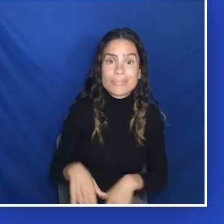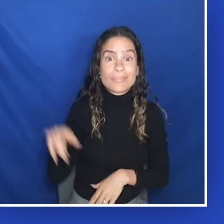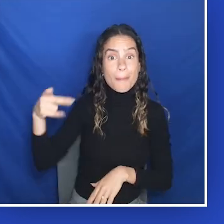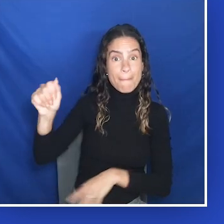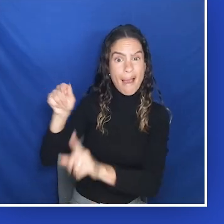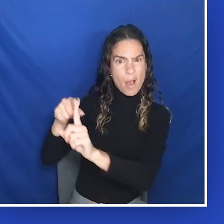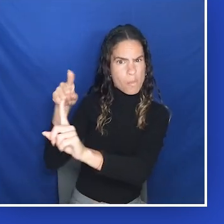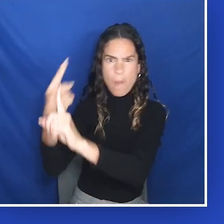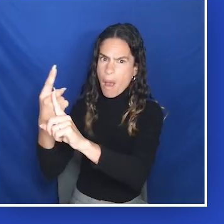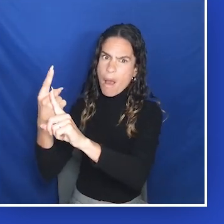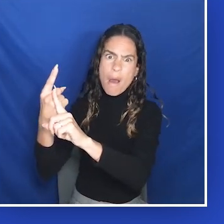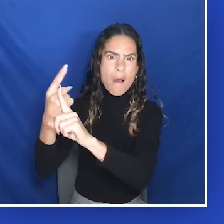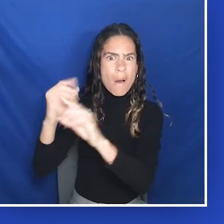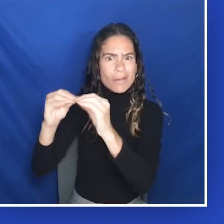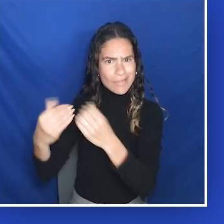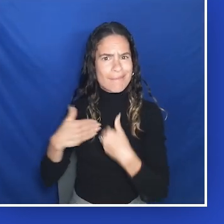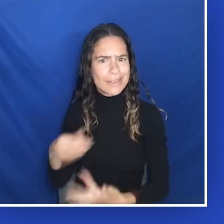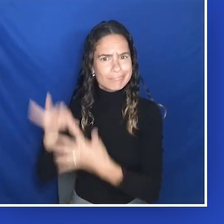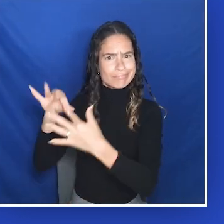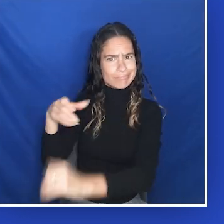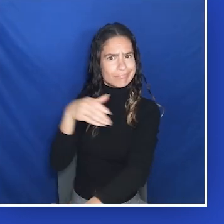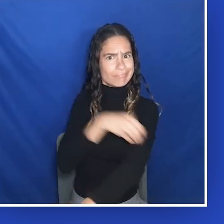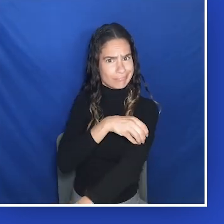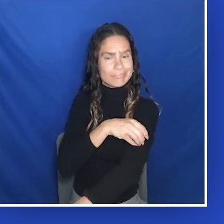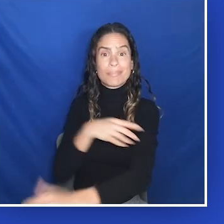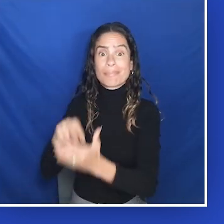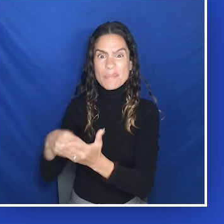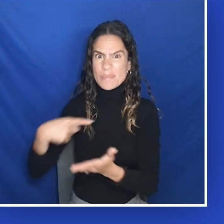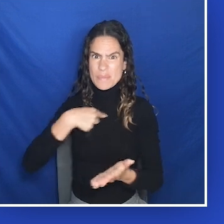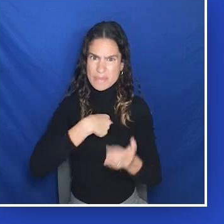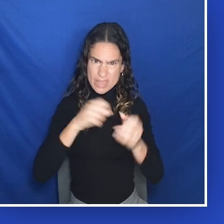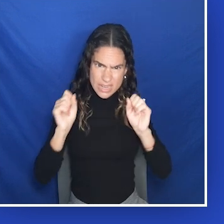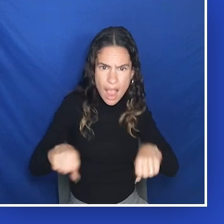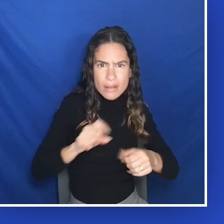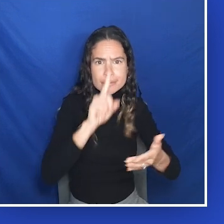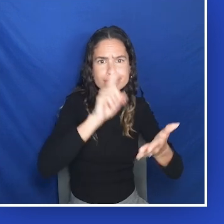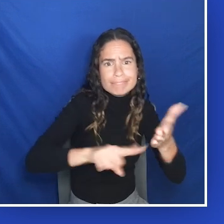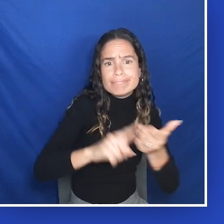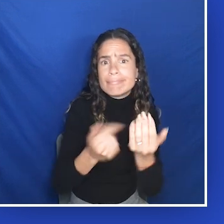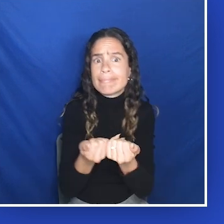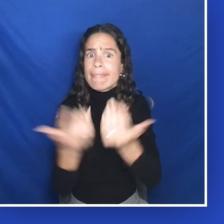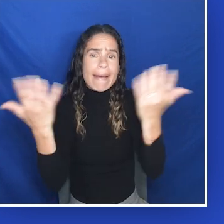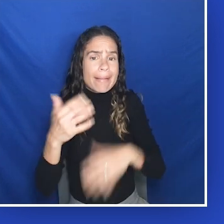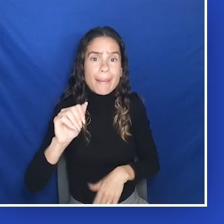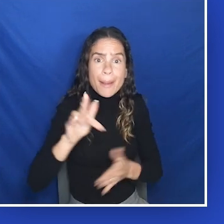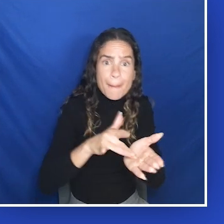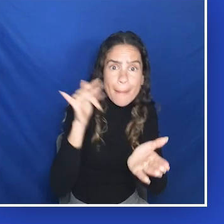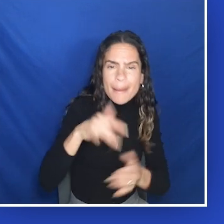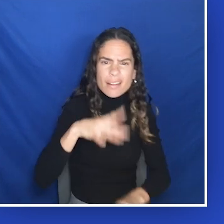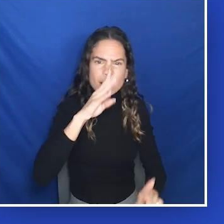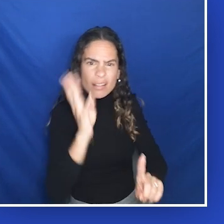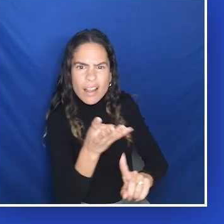and prisons. P&As are the only organizations with this unique authority, giving us the power to investigate abuse and